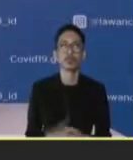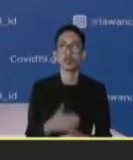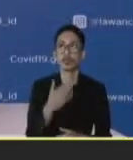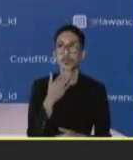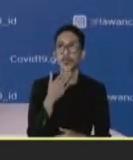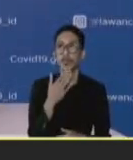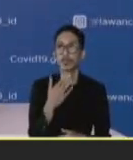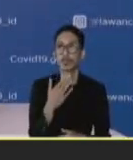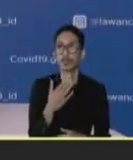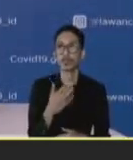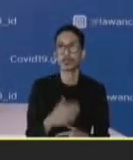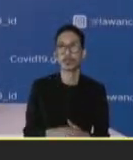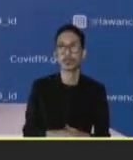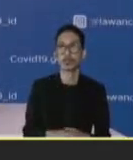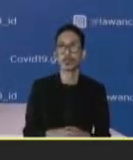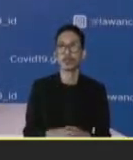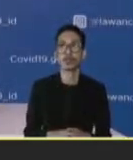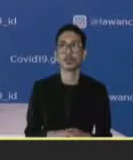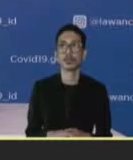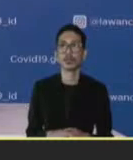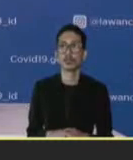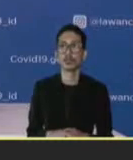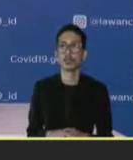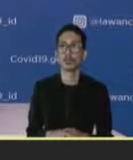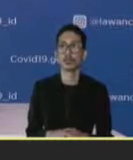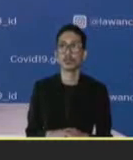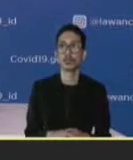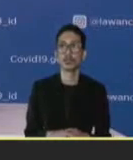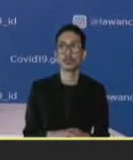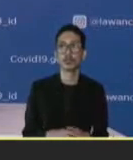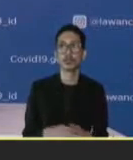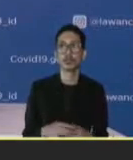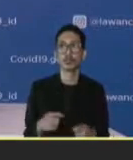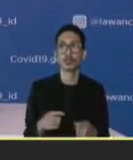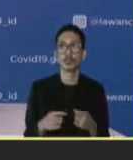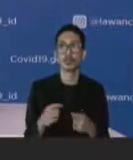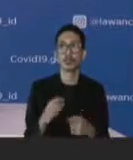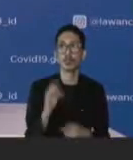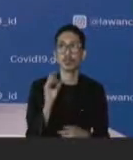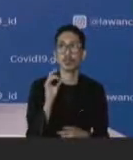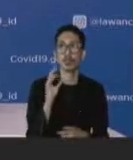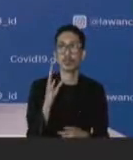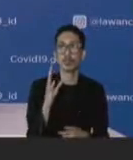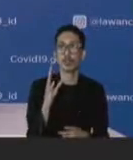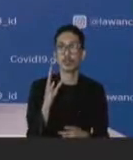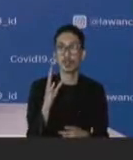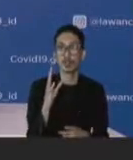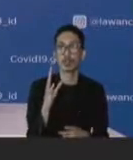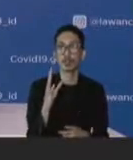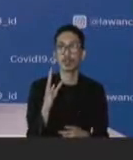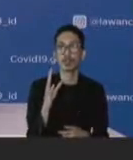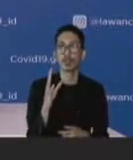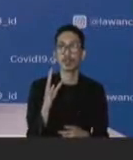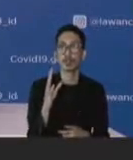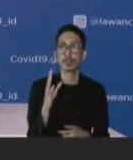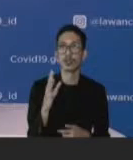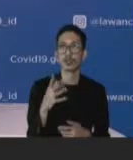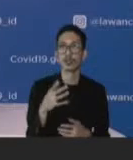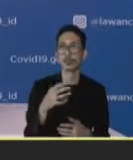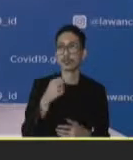Australia, who is as a moderator for this afternoon sessions with the FCC